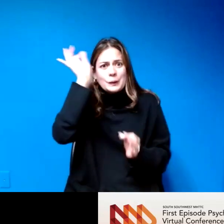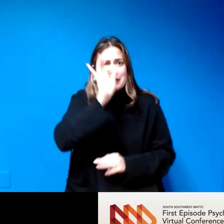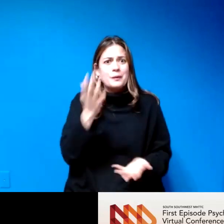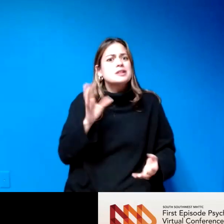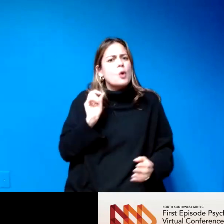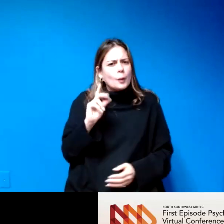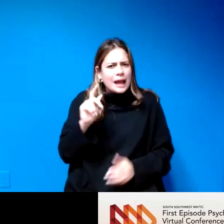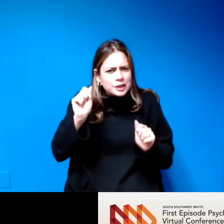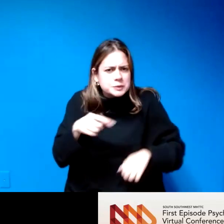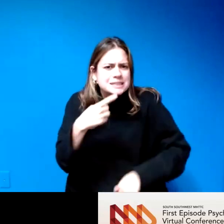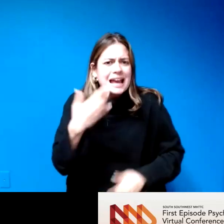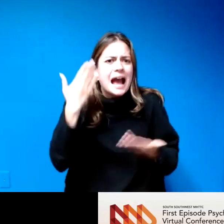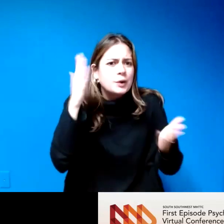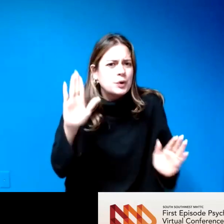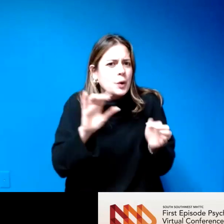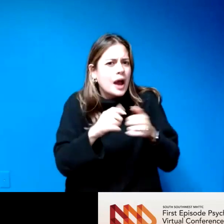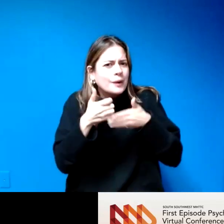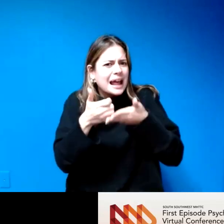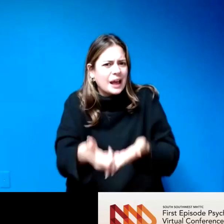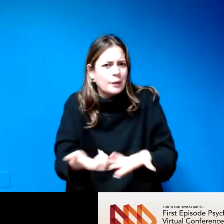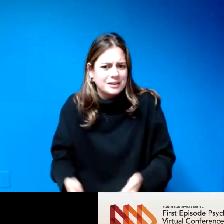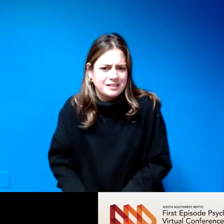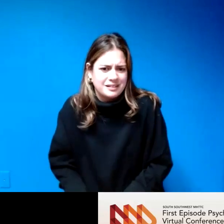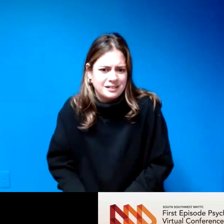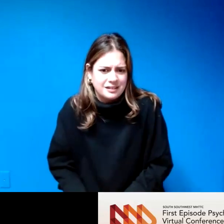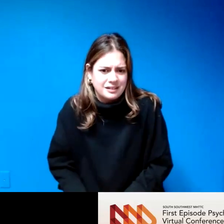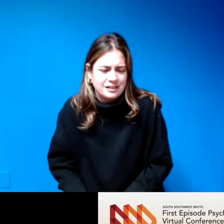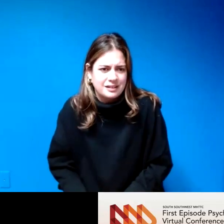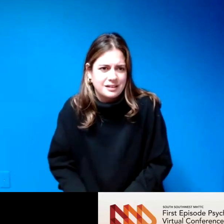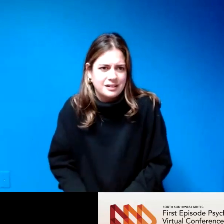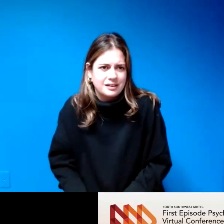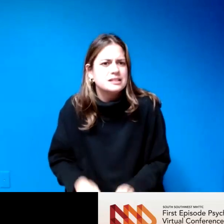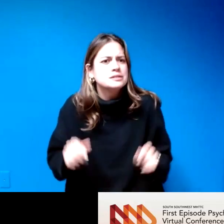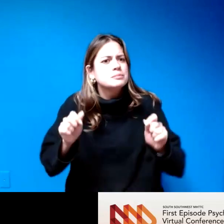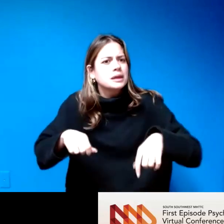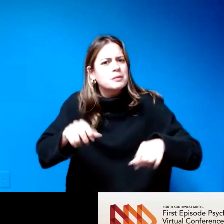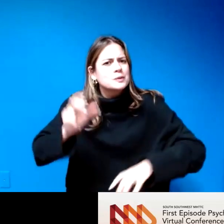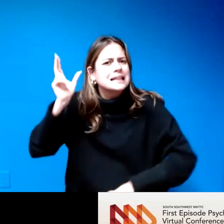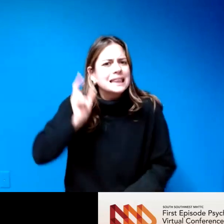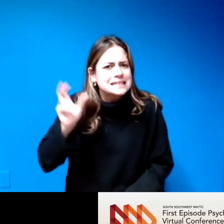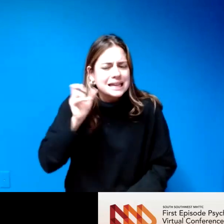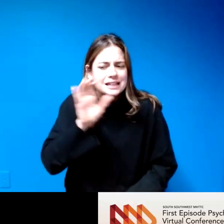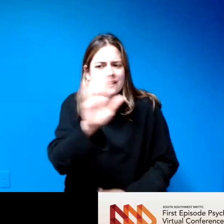know. How can I help? And just being able to listen to